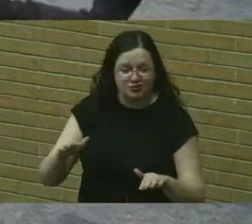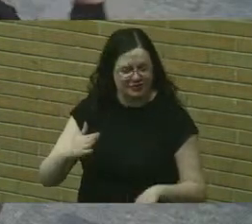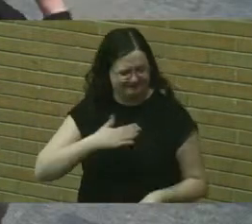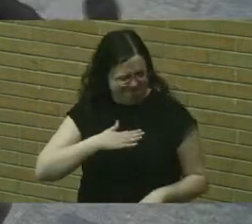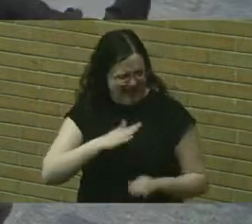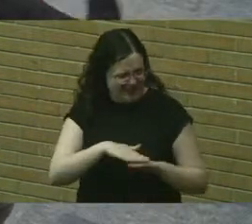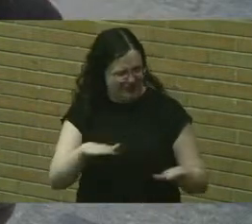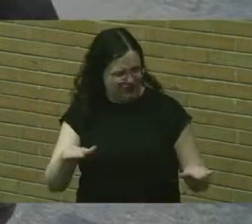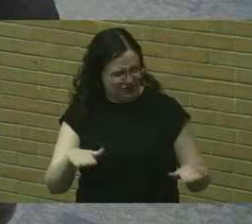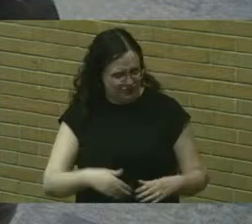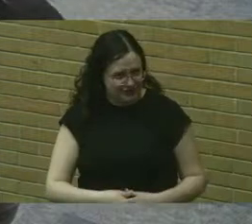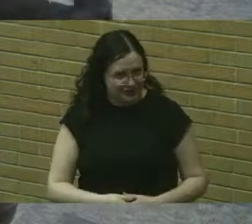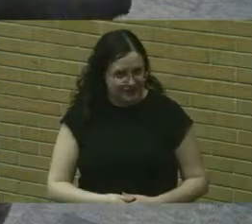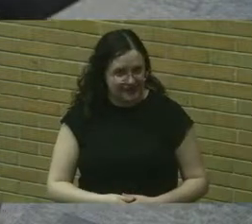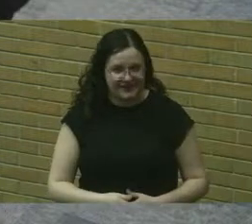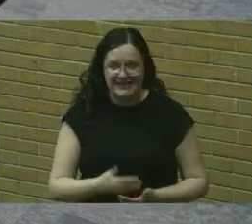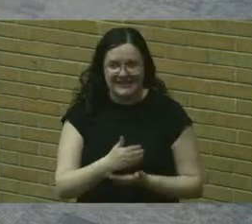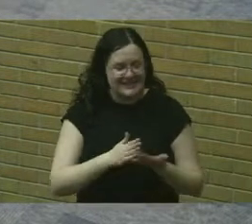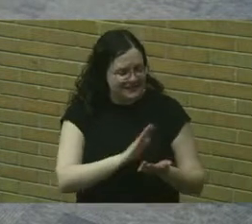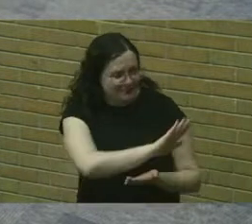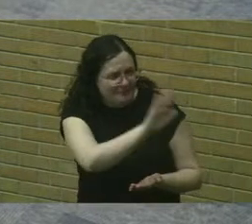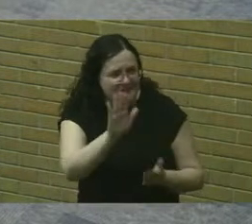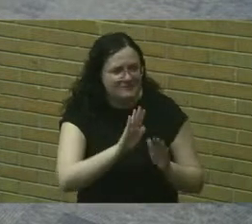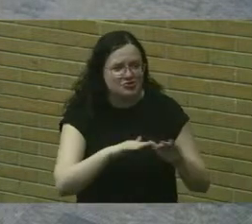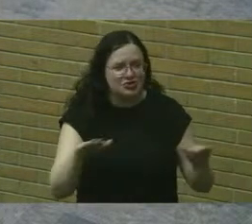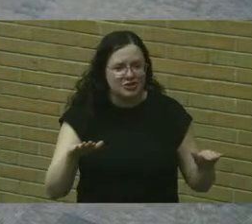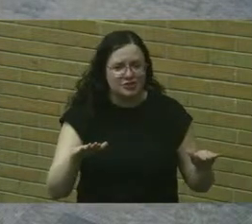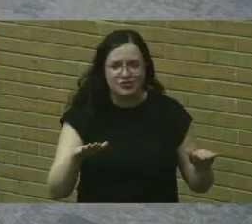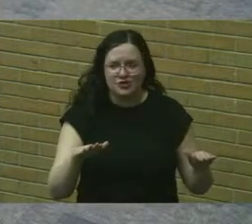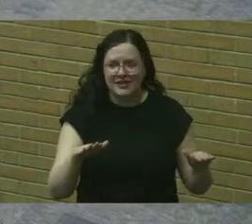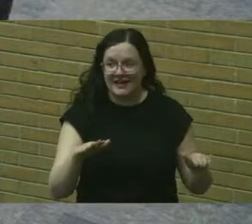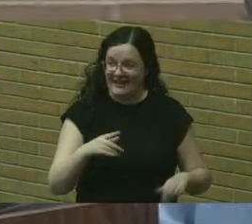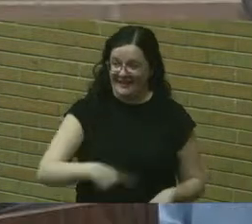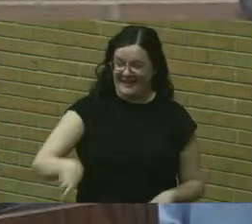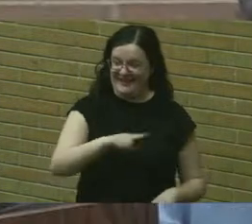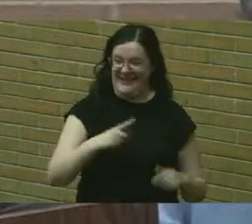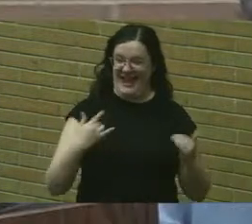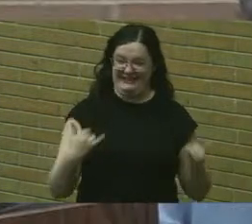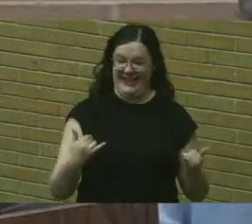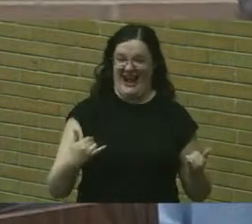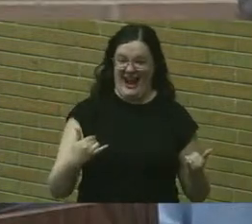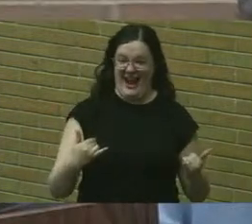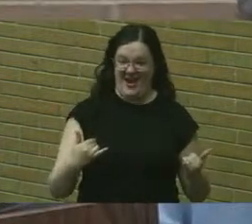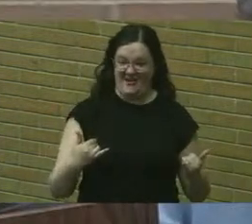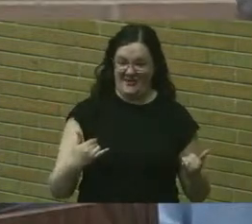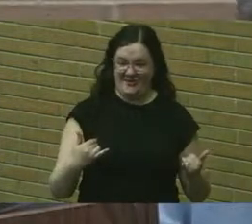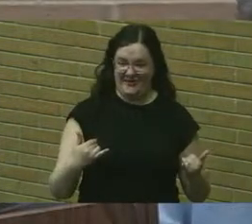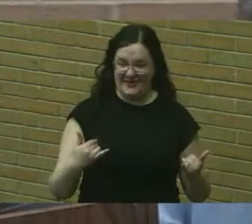like some of your children that are right now being